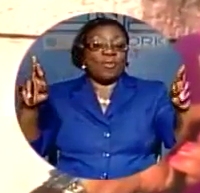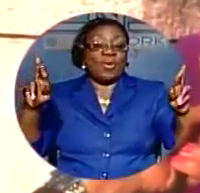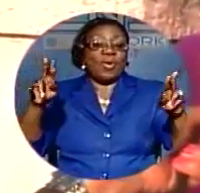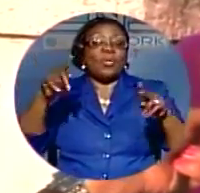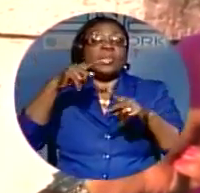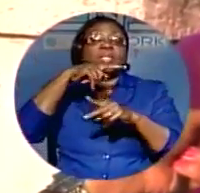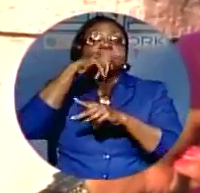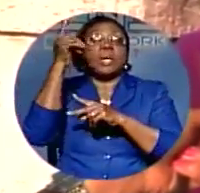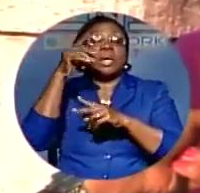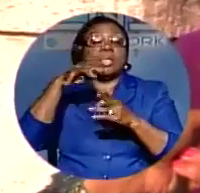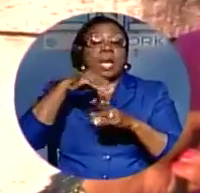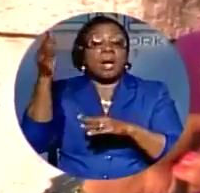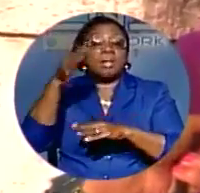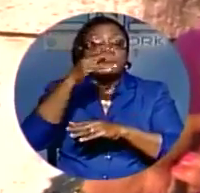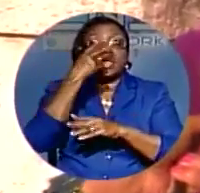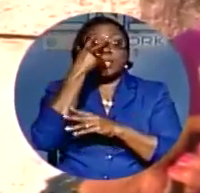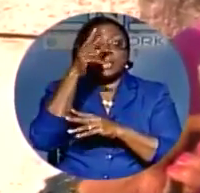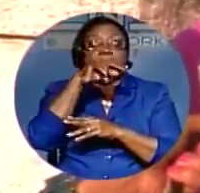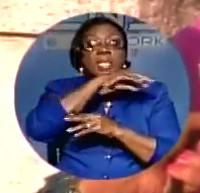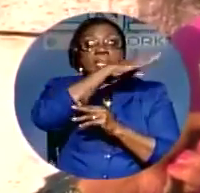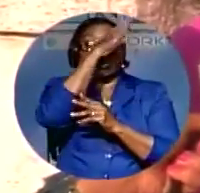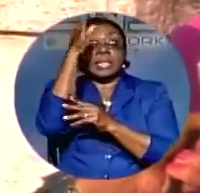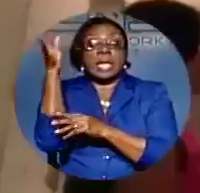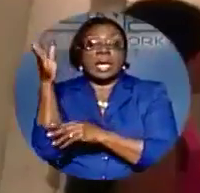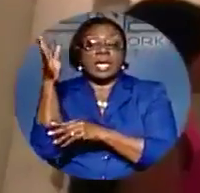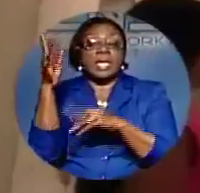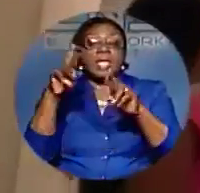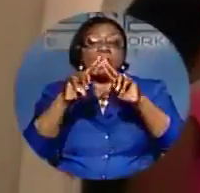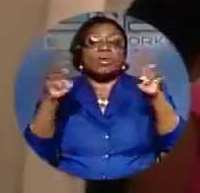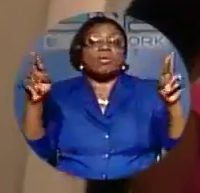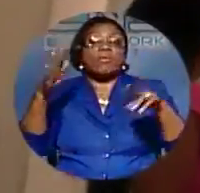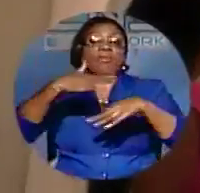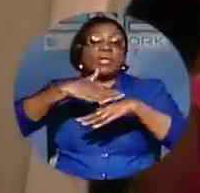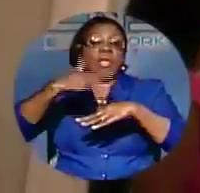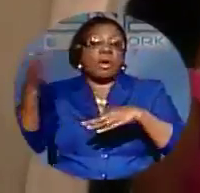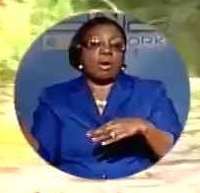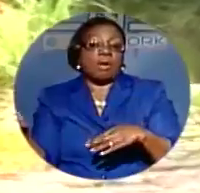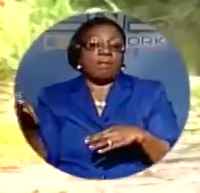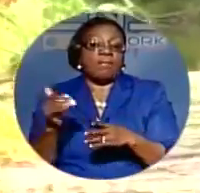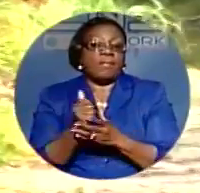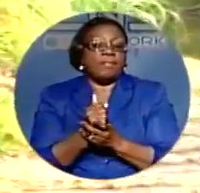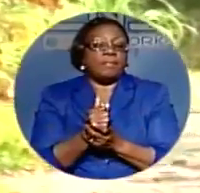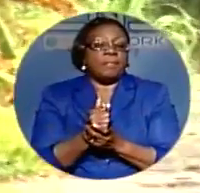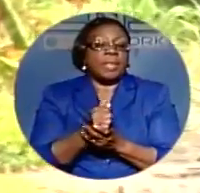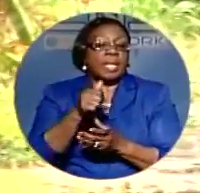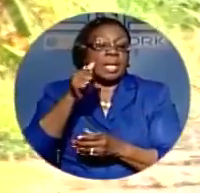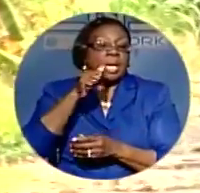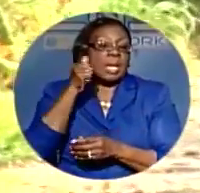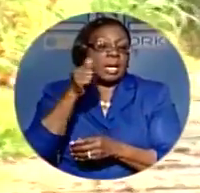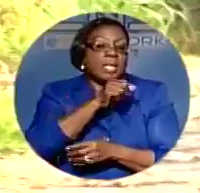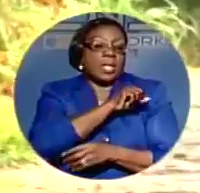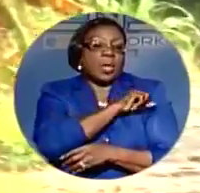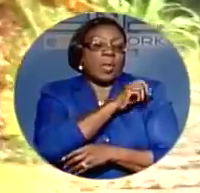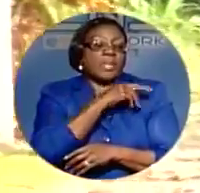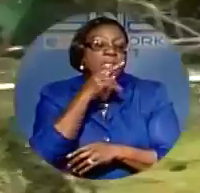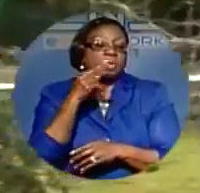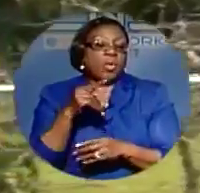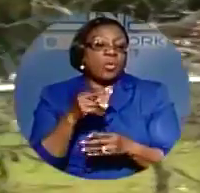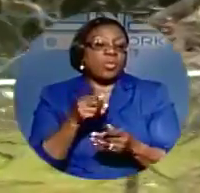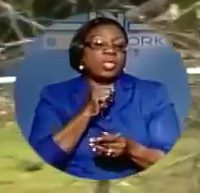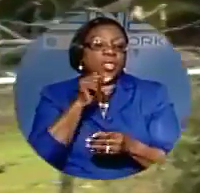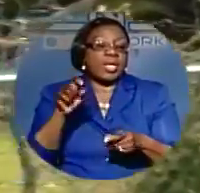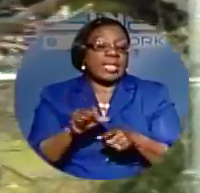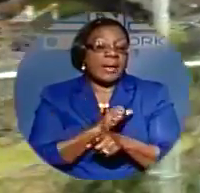looking out in the sky, and it was like, oh my God, the roof is gone. Andy Gomez's home was spared damage, but he was